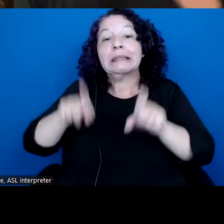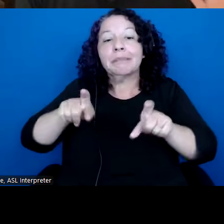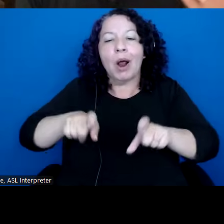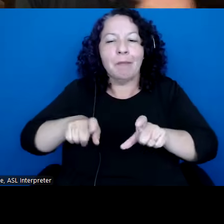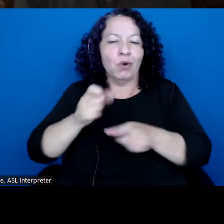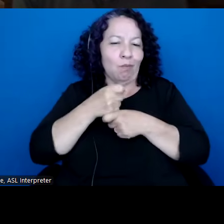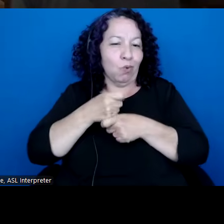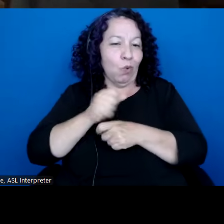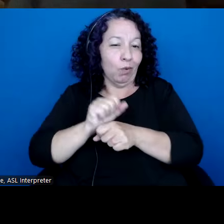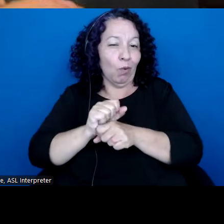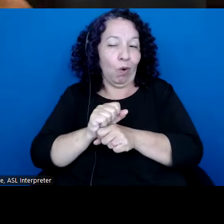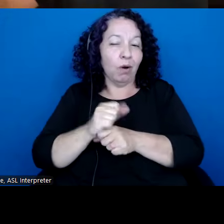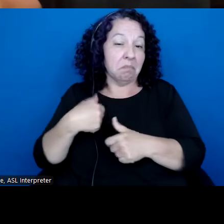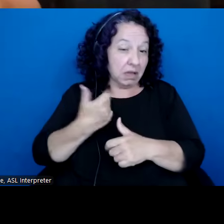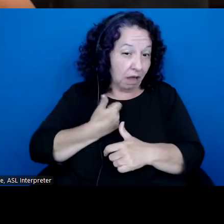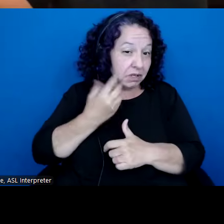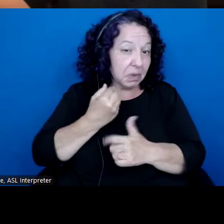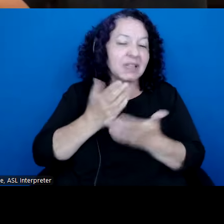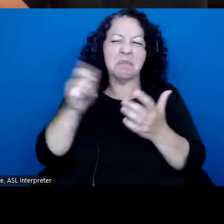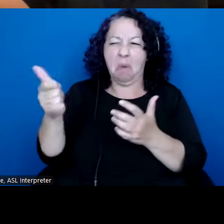done, but also that some others have done.